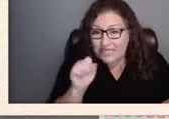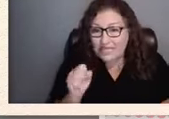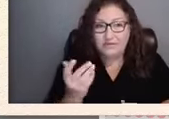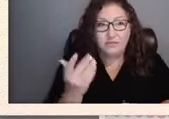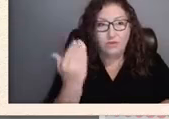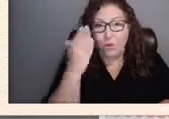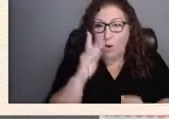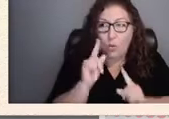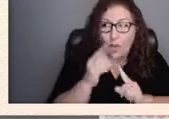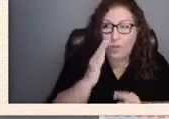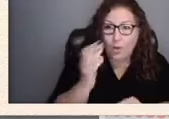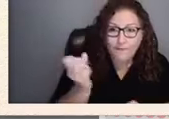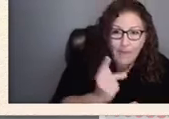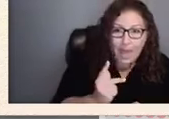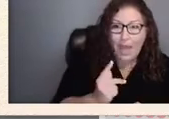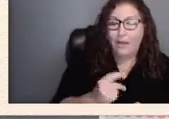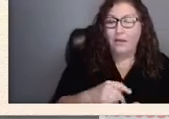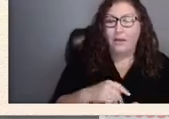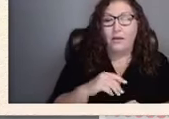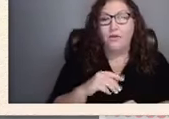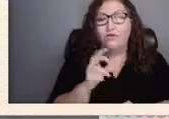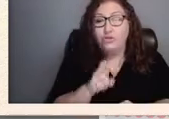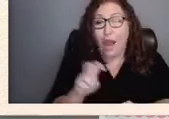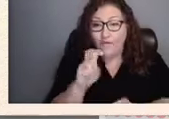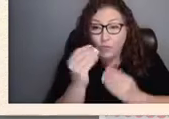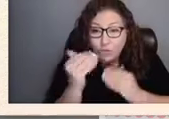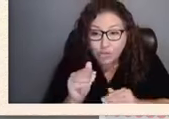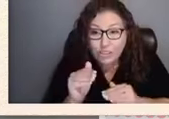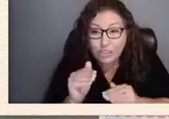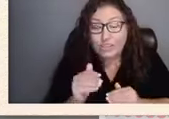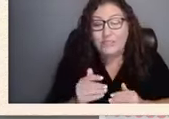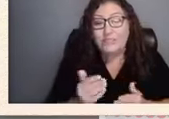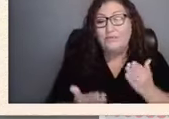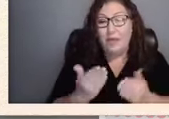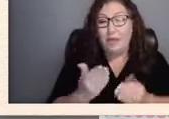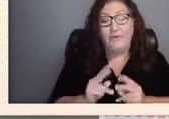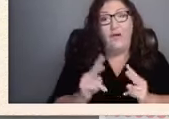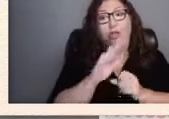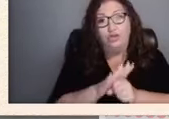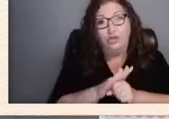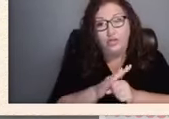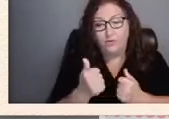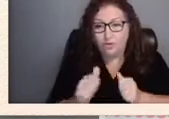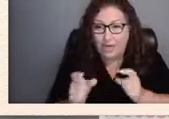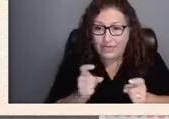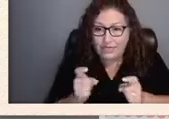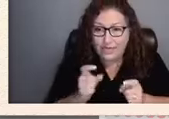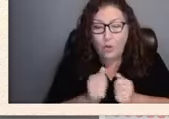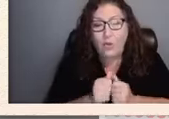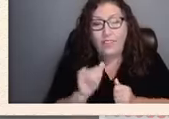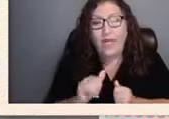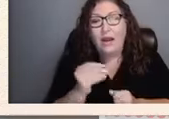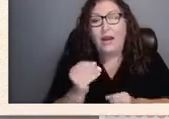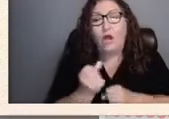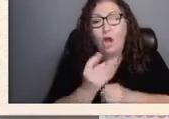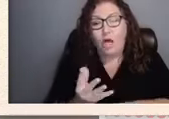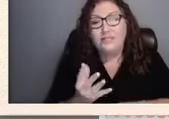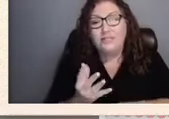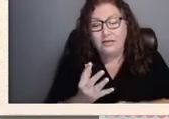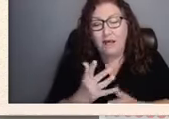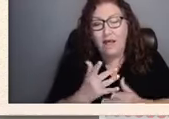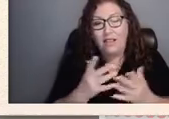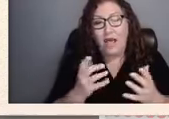Travel restrictions that may be applying to them may be very stressful to try to deal with, and causing, a lot of single